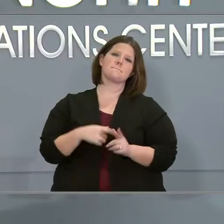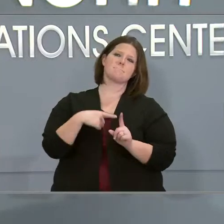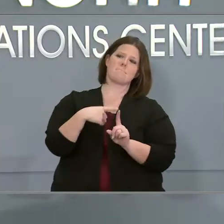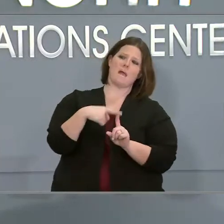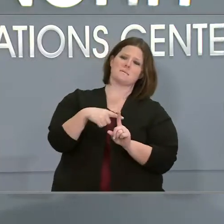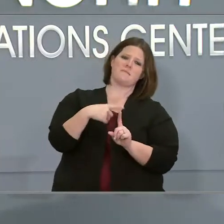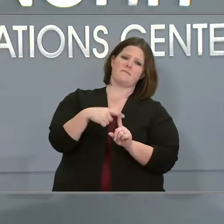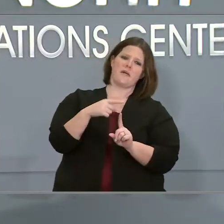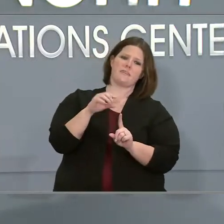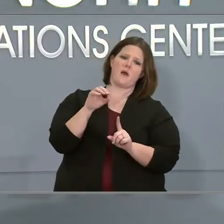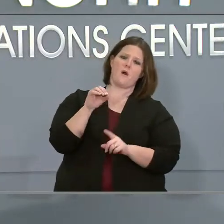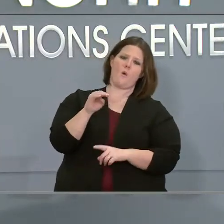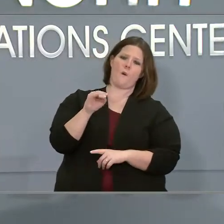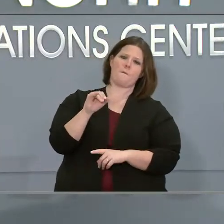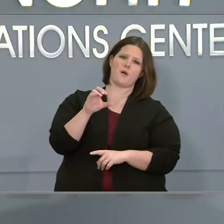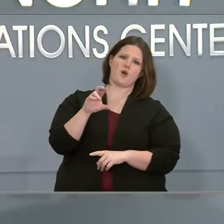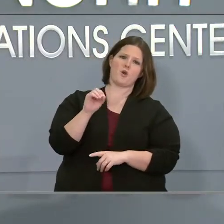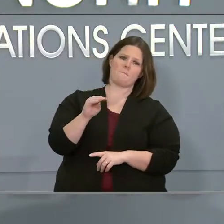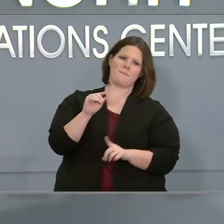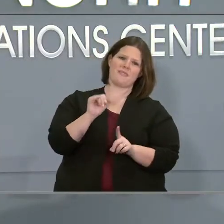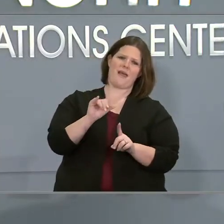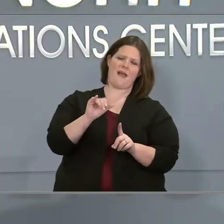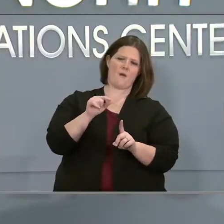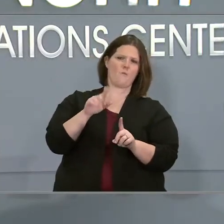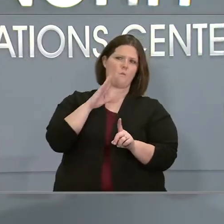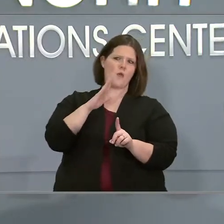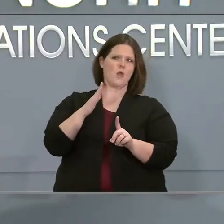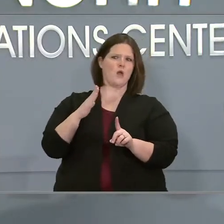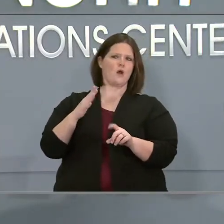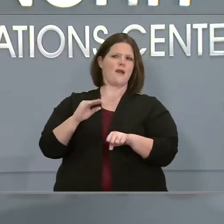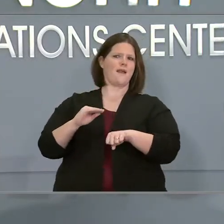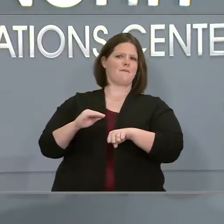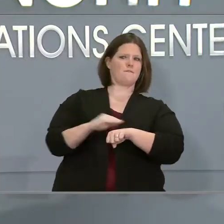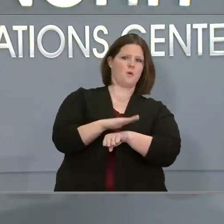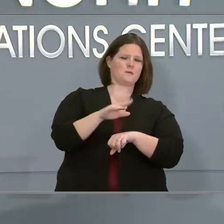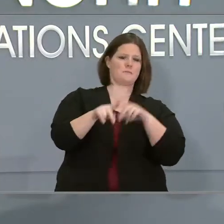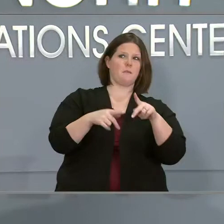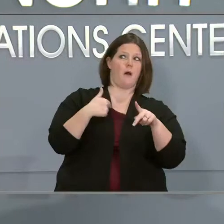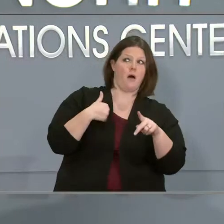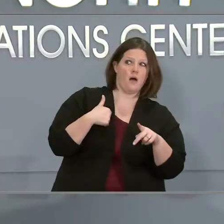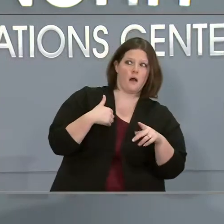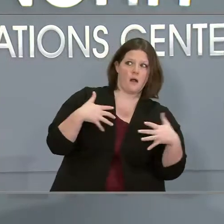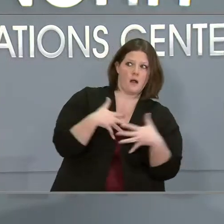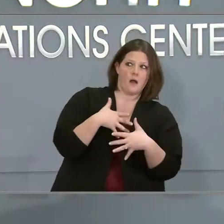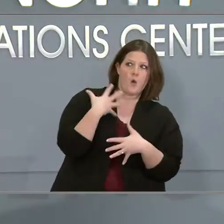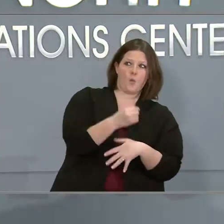variant might encourage more people to go ahead and get vaccinated and or get their booster shot?